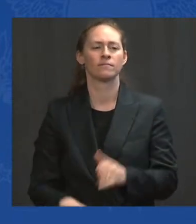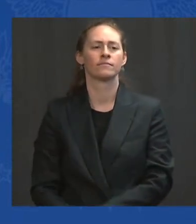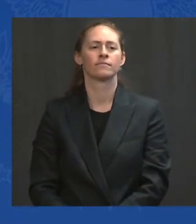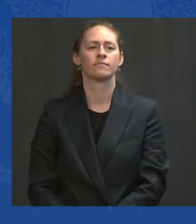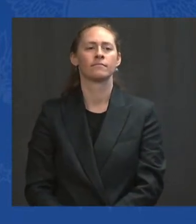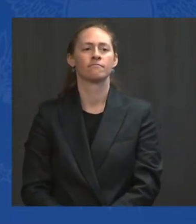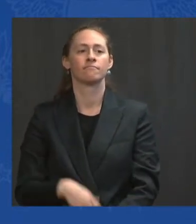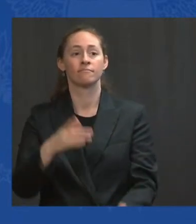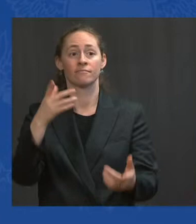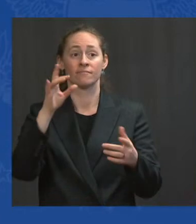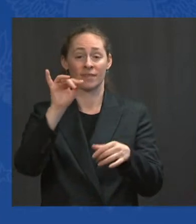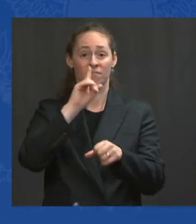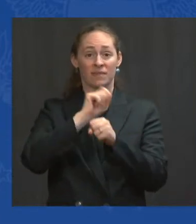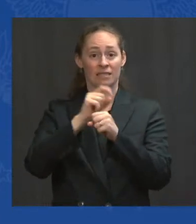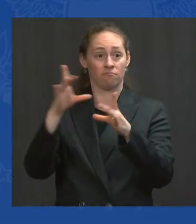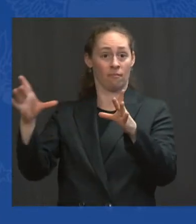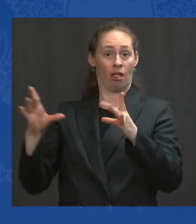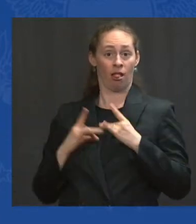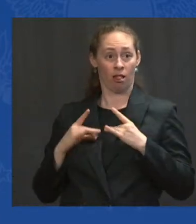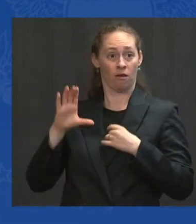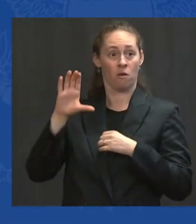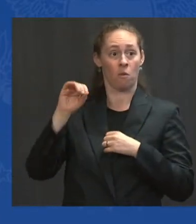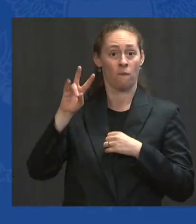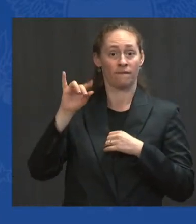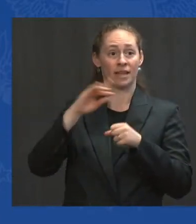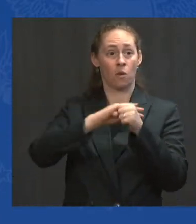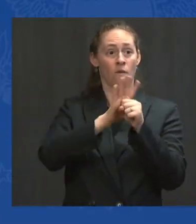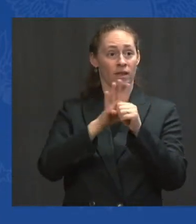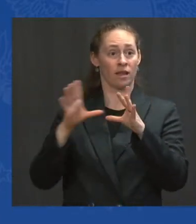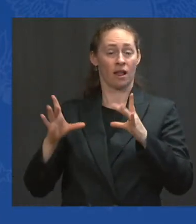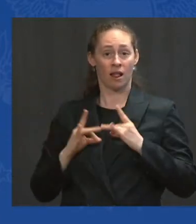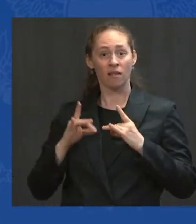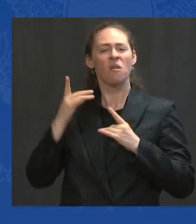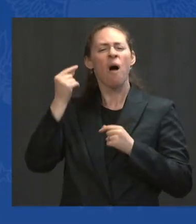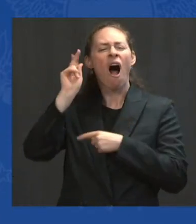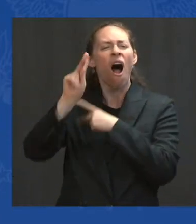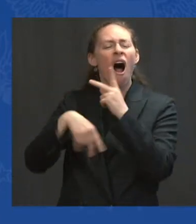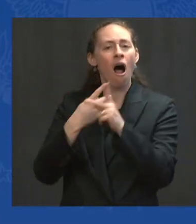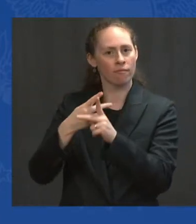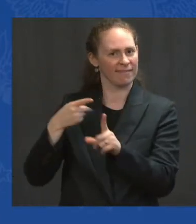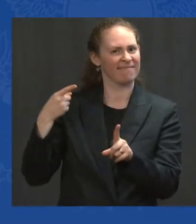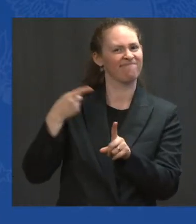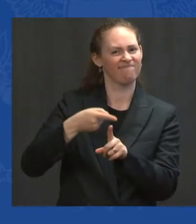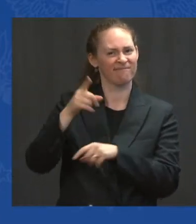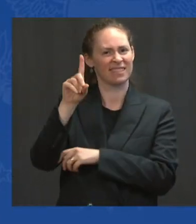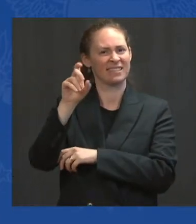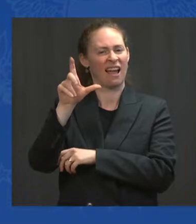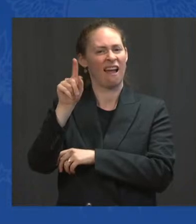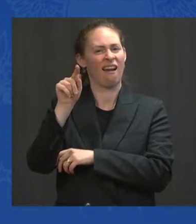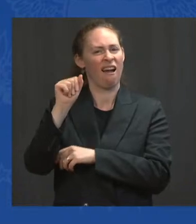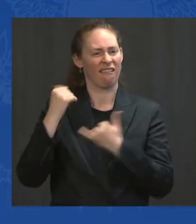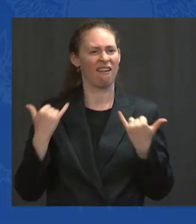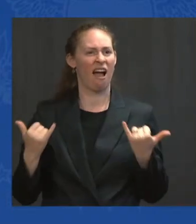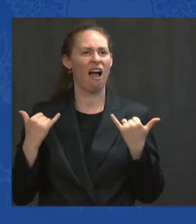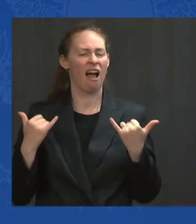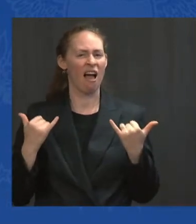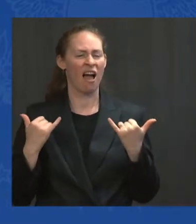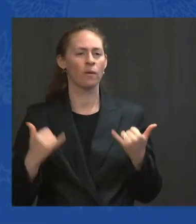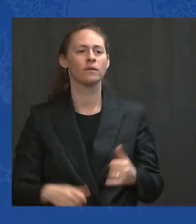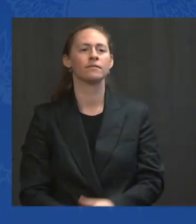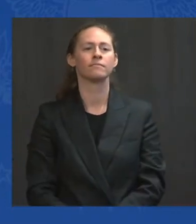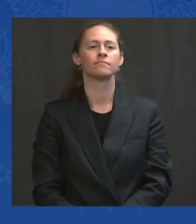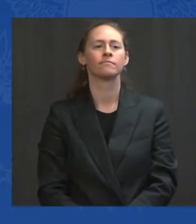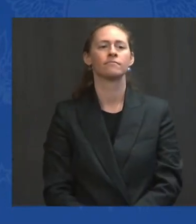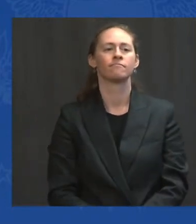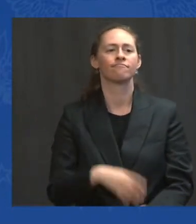from 26% from the week ending June 19. And in some parts of the country, the percentage is even higher. For